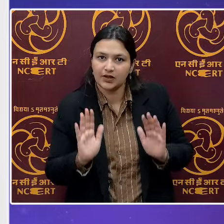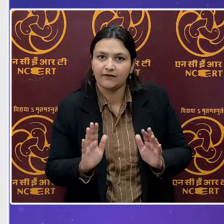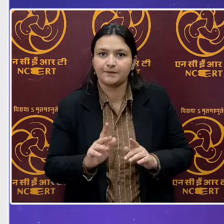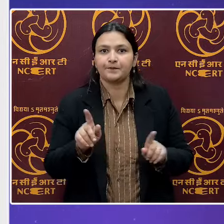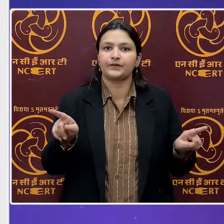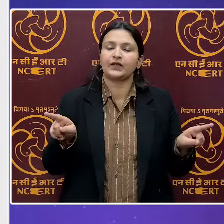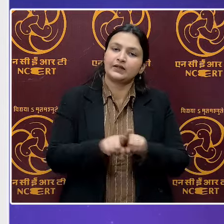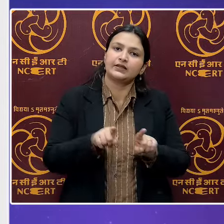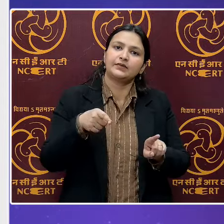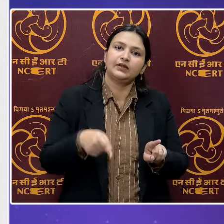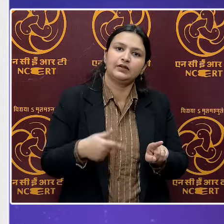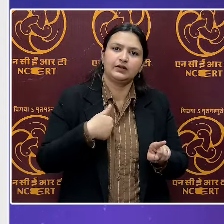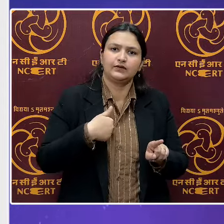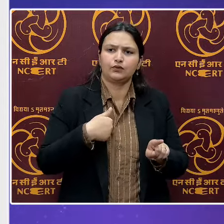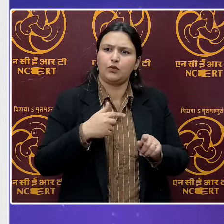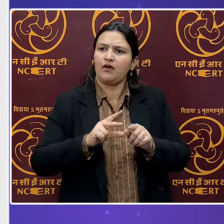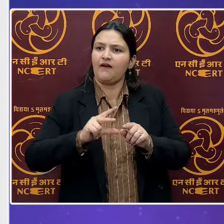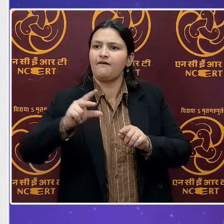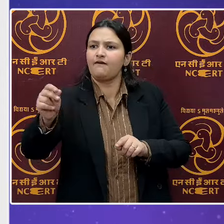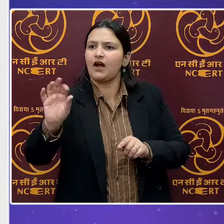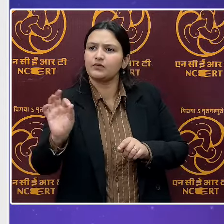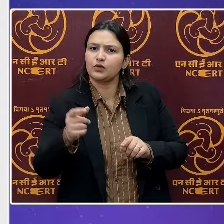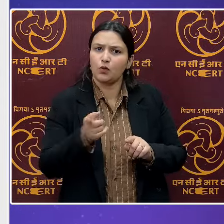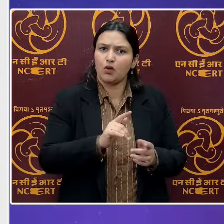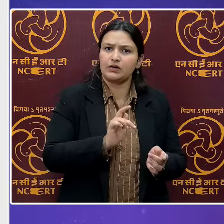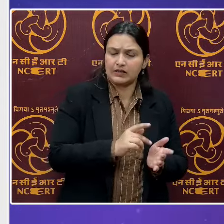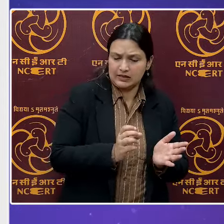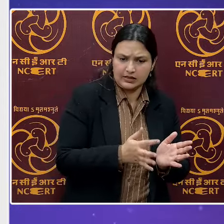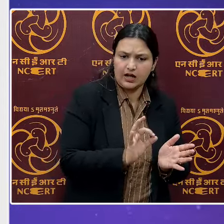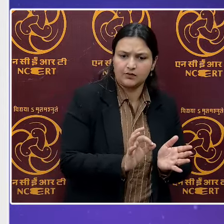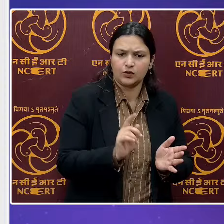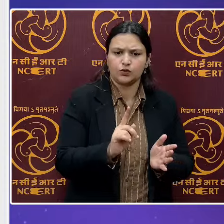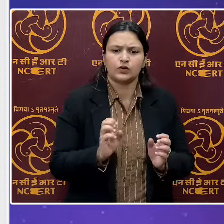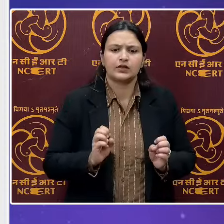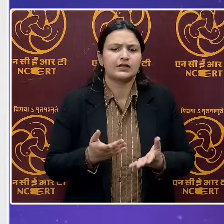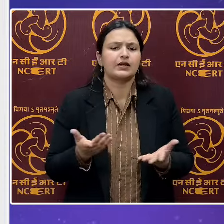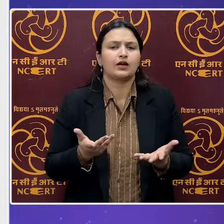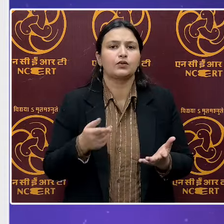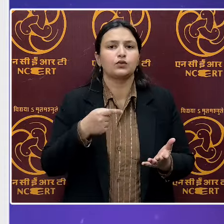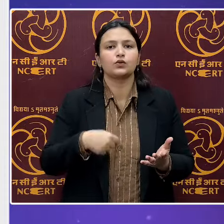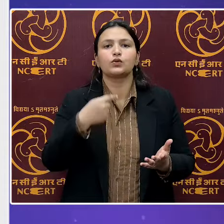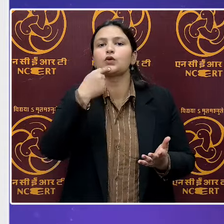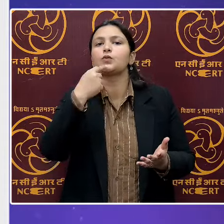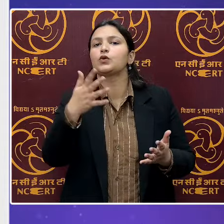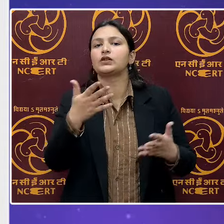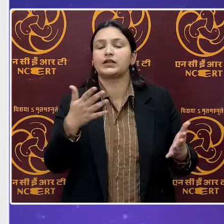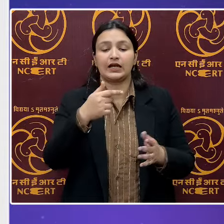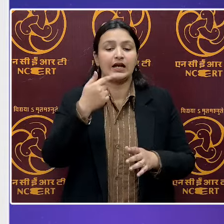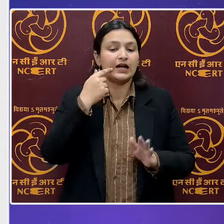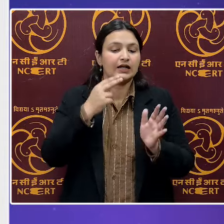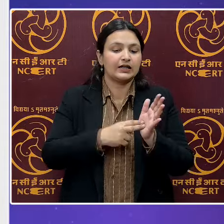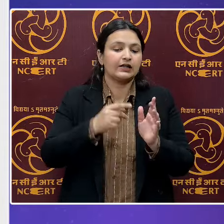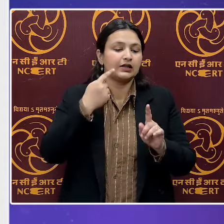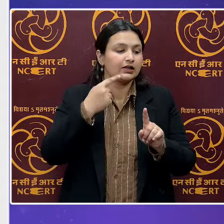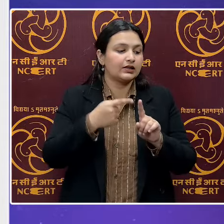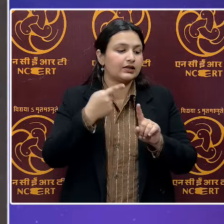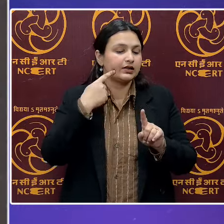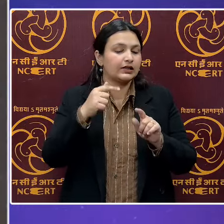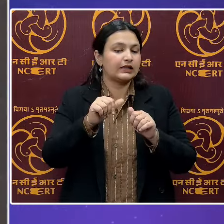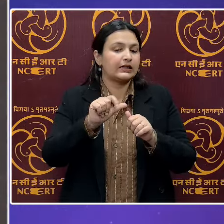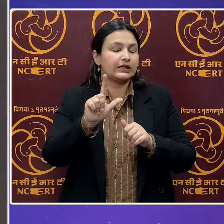at extreme position, then from where it starts, that is called its initial phase. In the case of circular